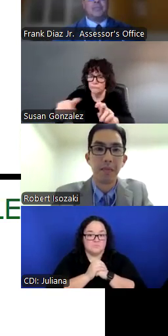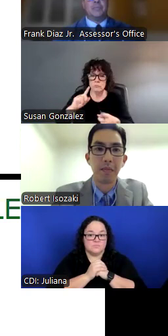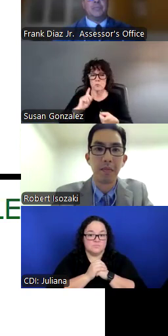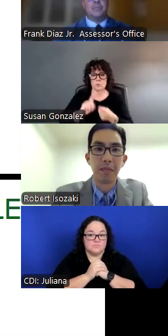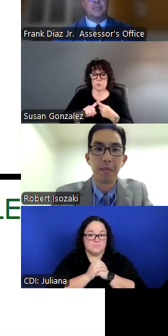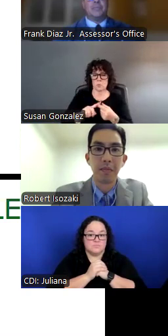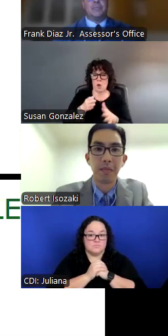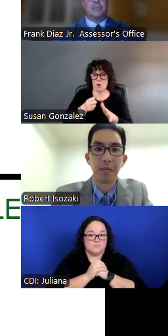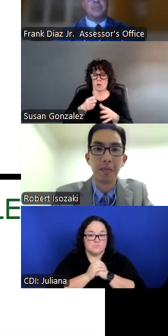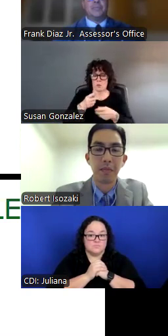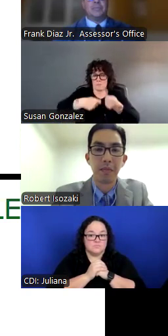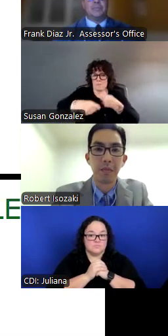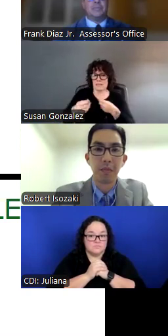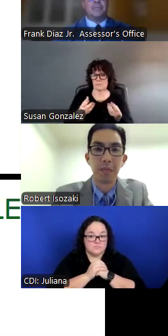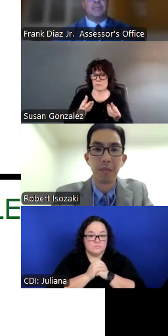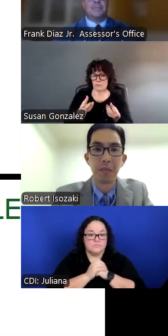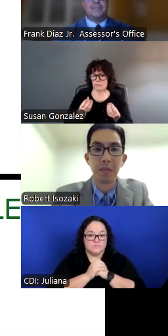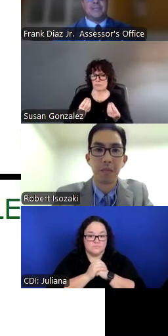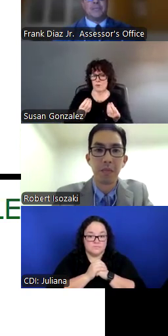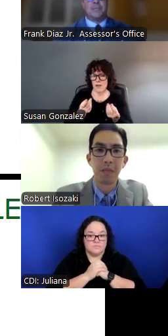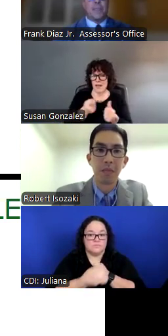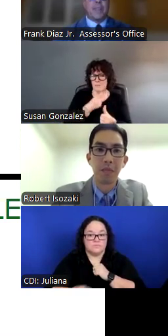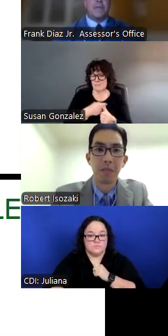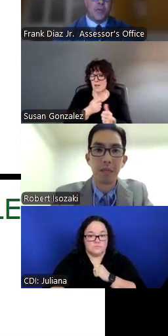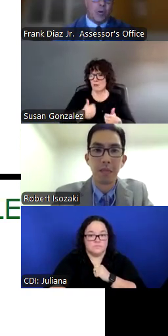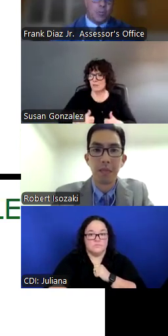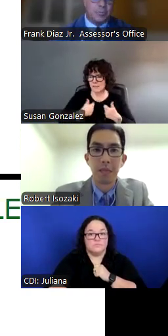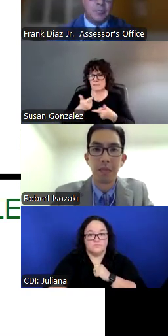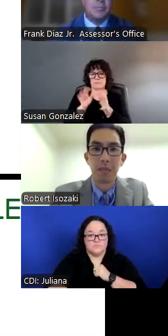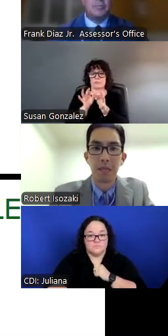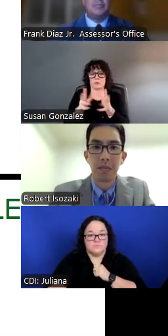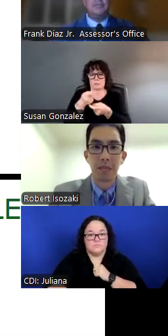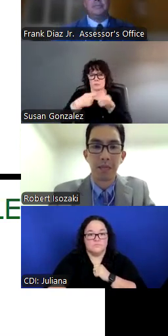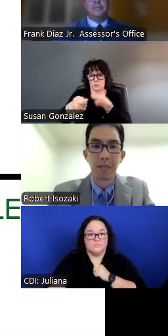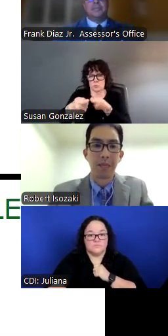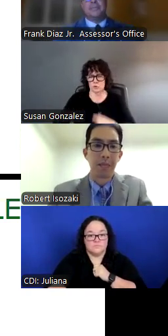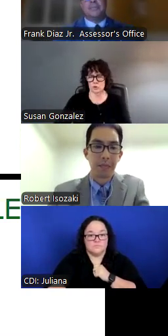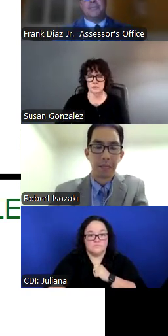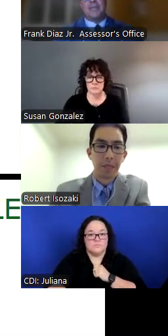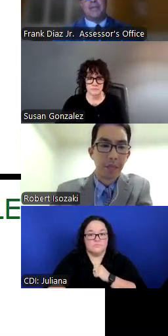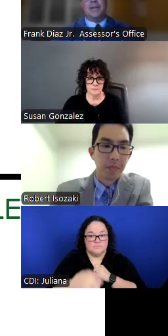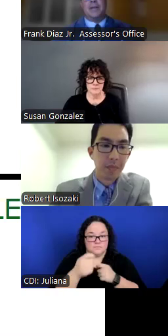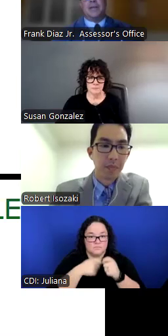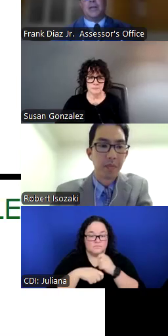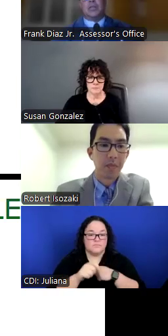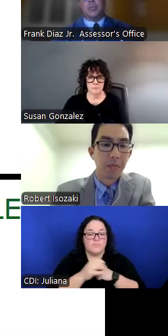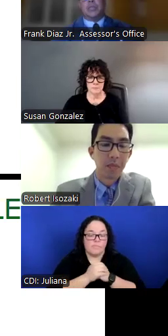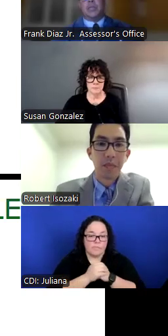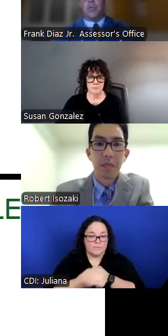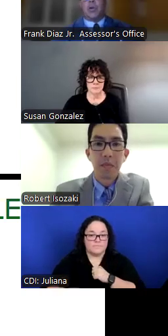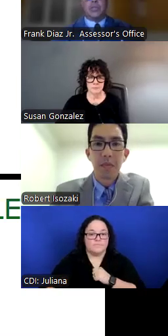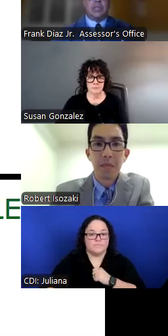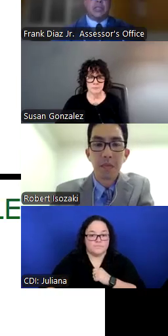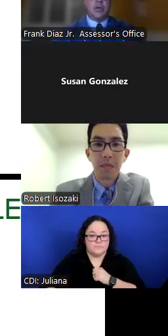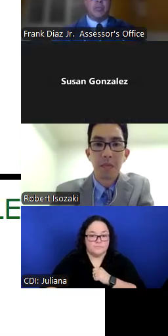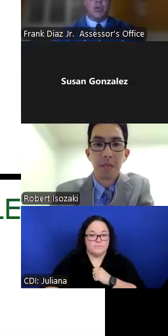translate that a little bit. I don't think people need to know what the code sections are. Just give them information of how it basically works. So basically,